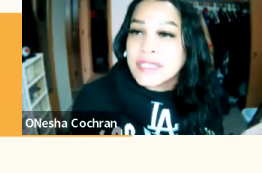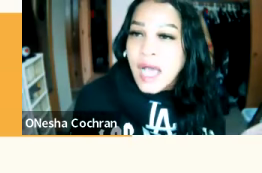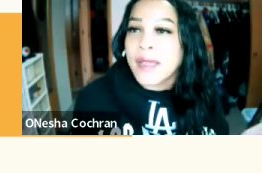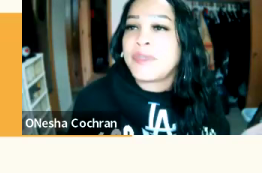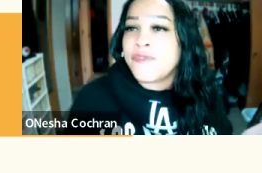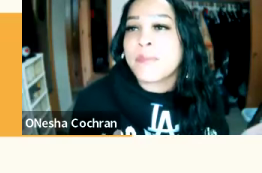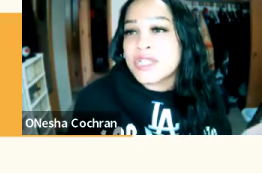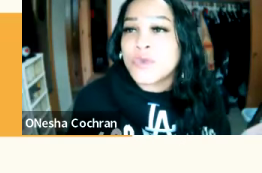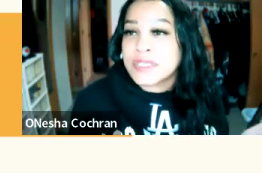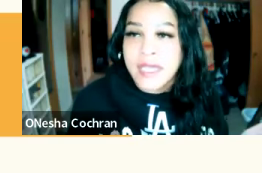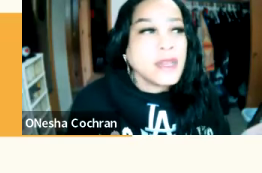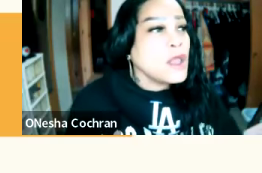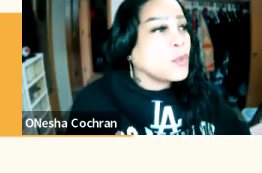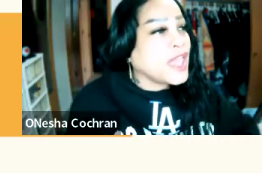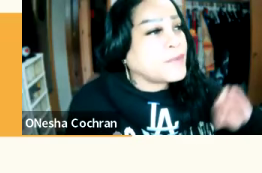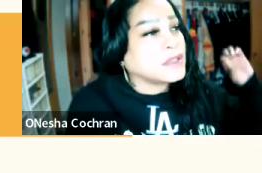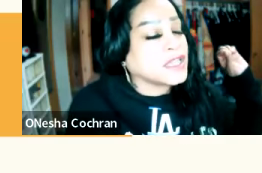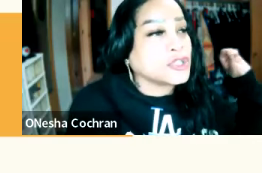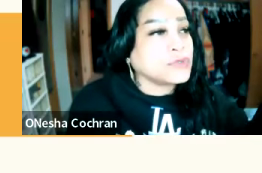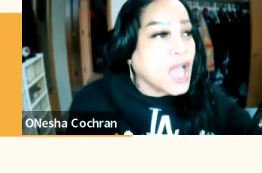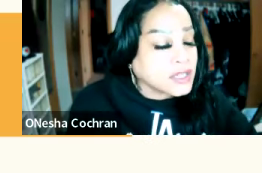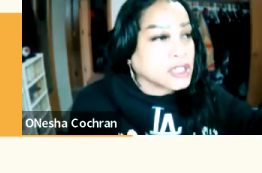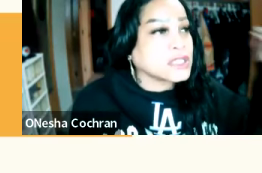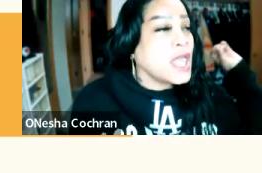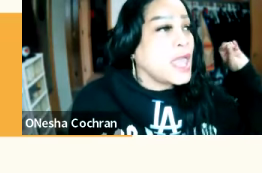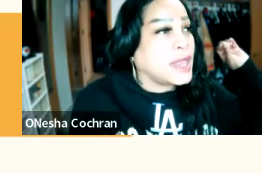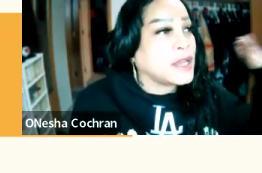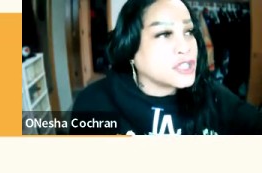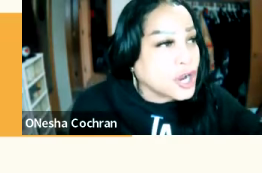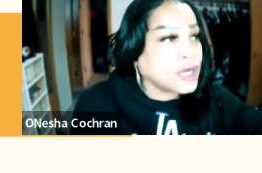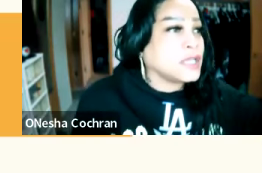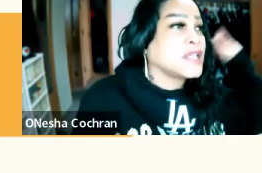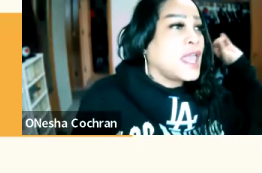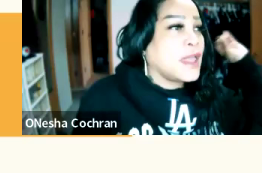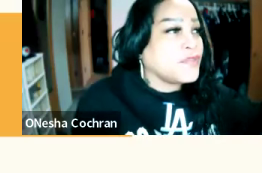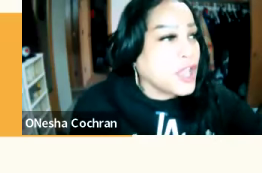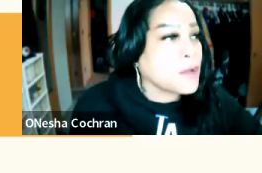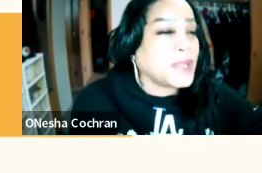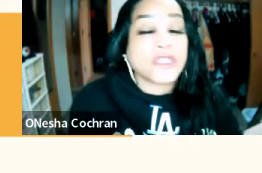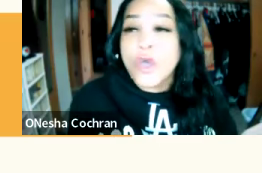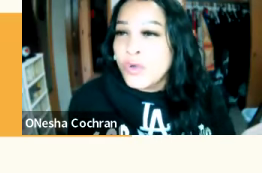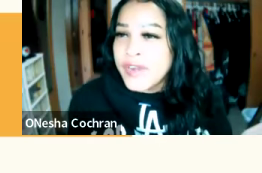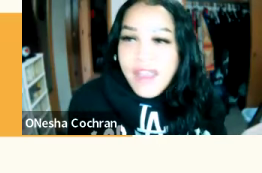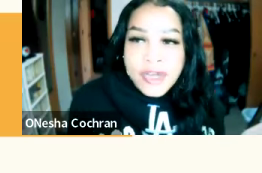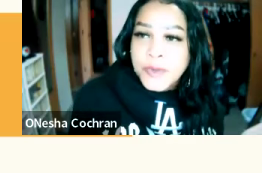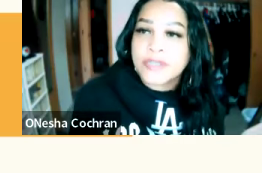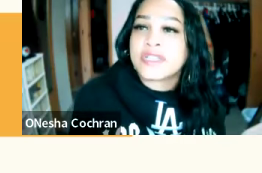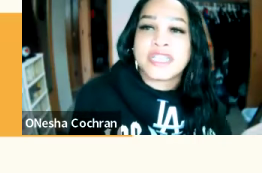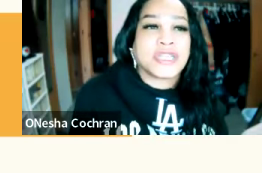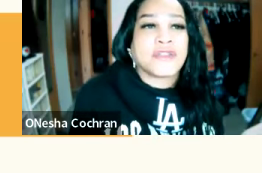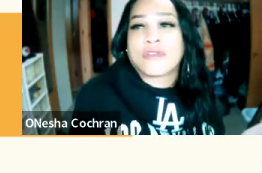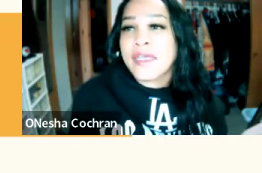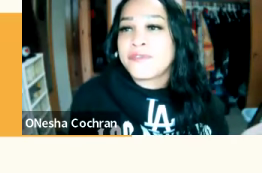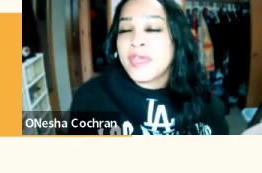the longest time before Measure 110, we have been looking to doctors and attorneys and therapists who've never